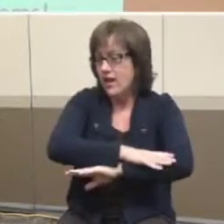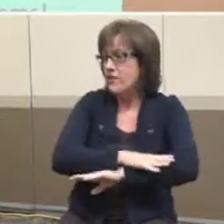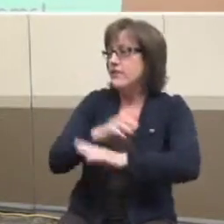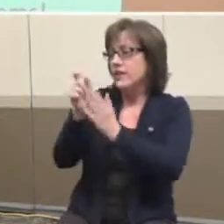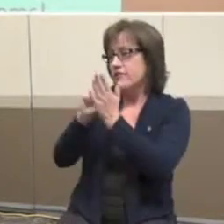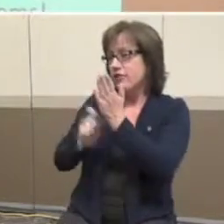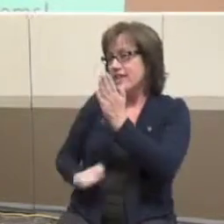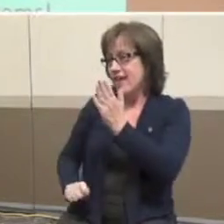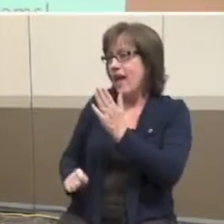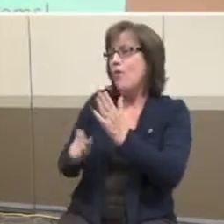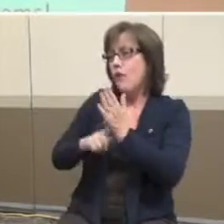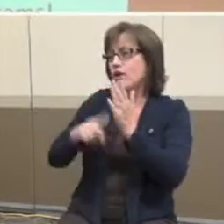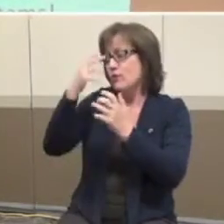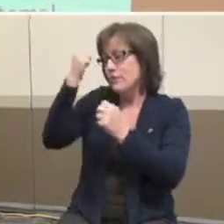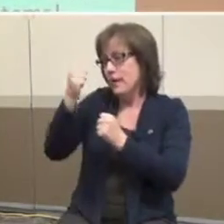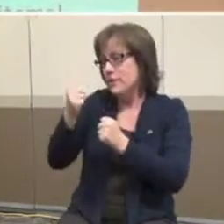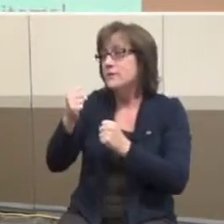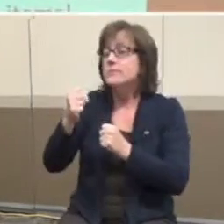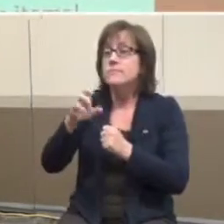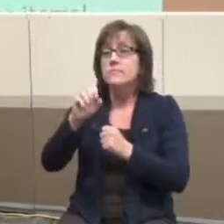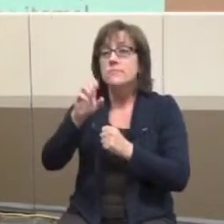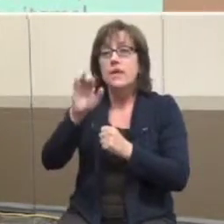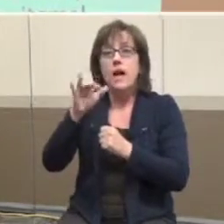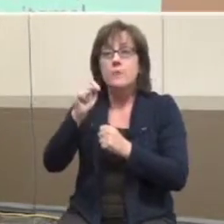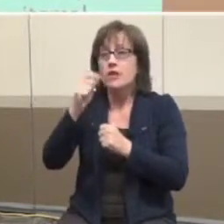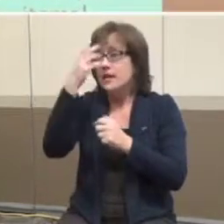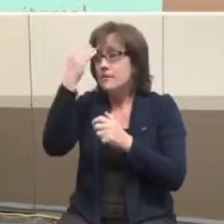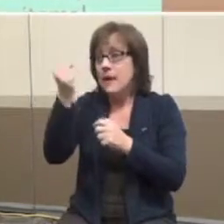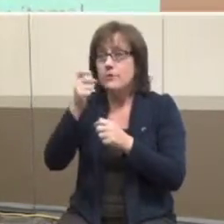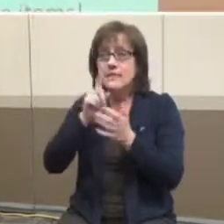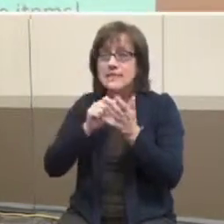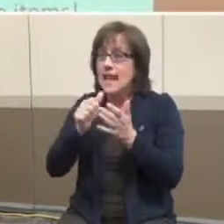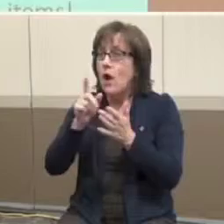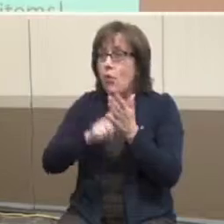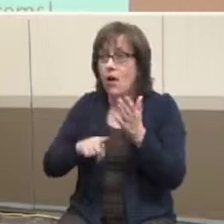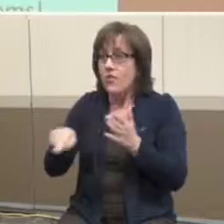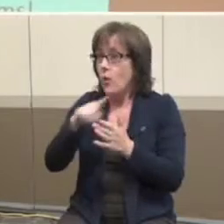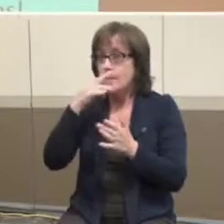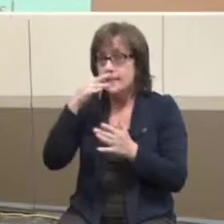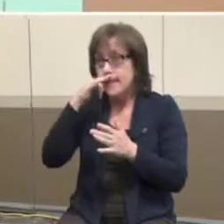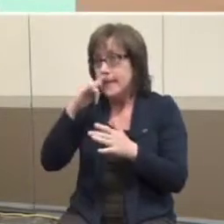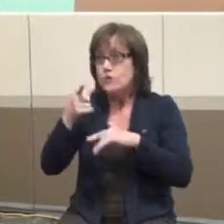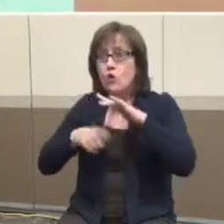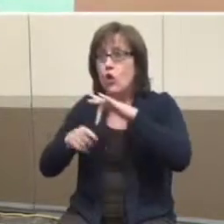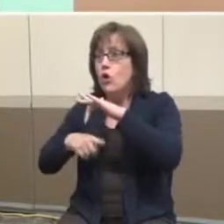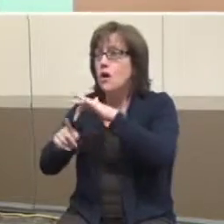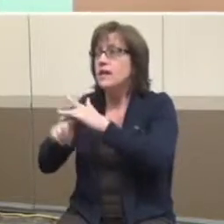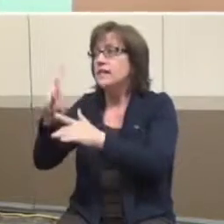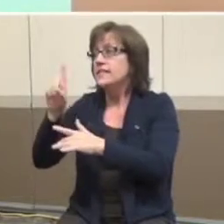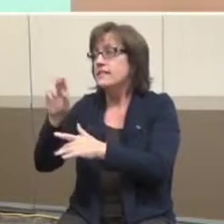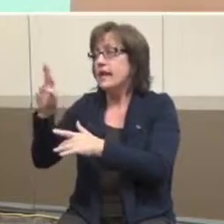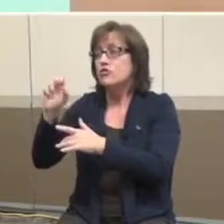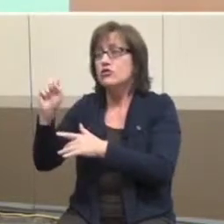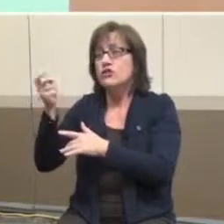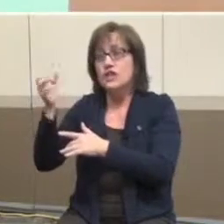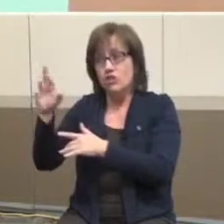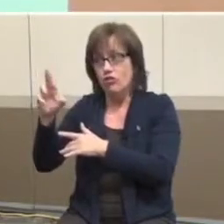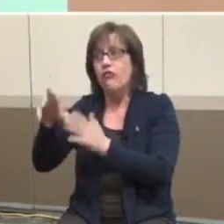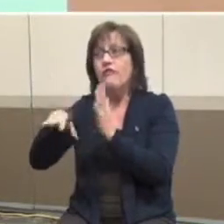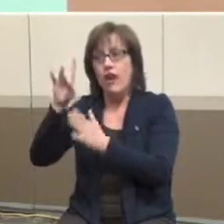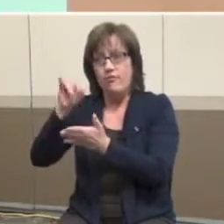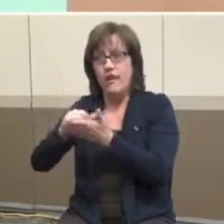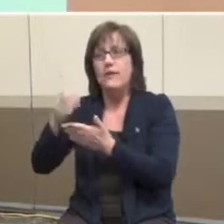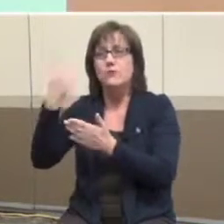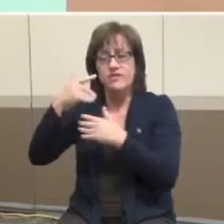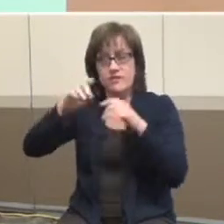and this is very interesting because object memory wasn't where these kids were lacking. Dr. Scheer had found that on previous evaluations. And I put out 12